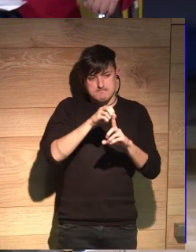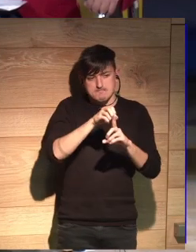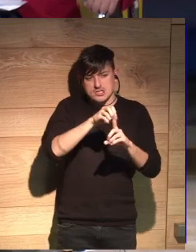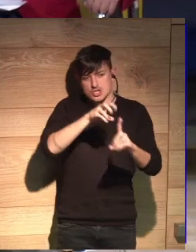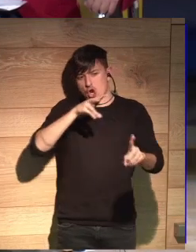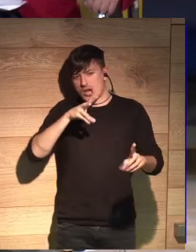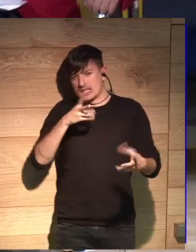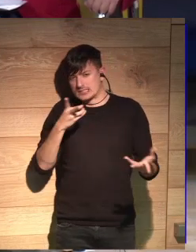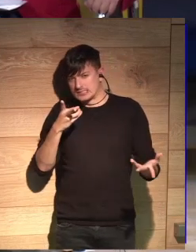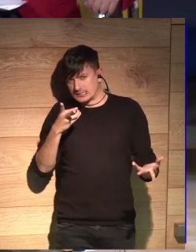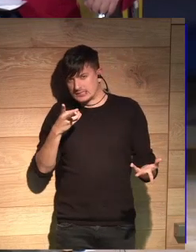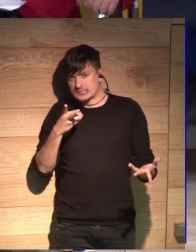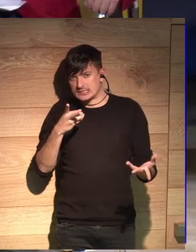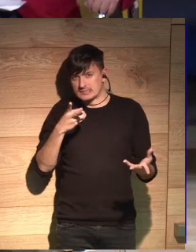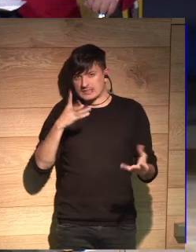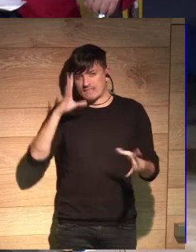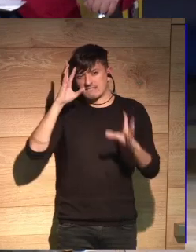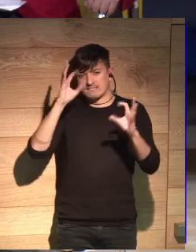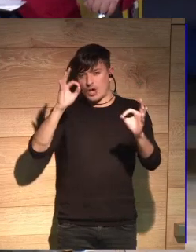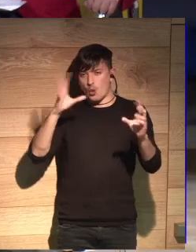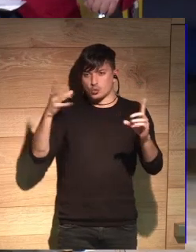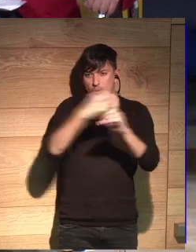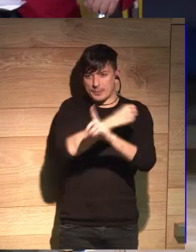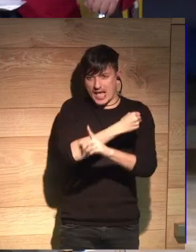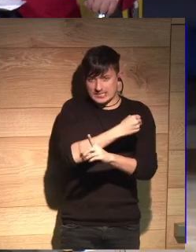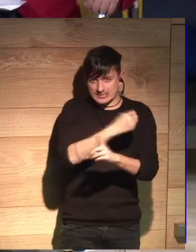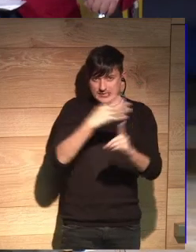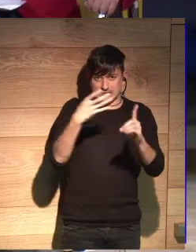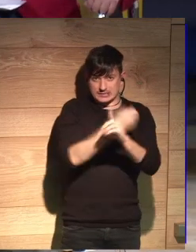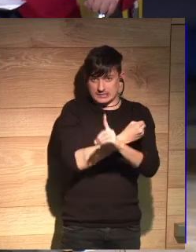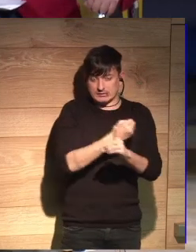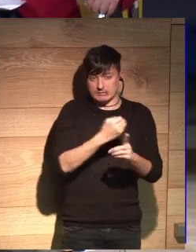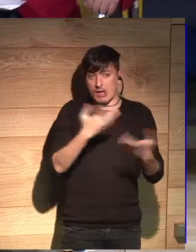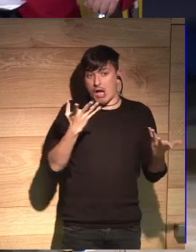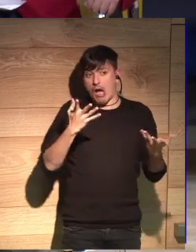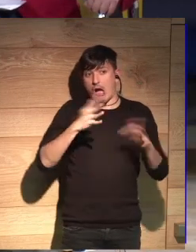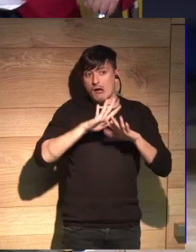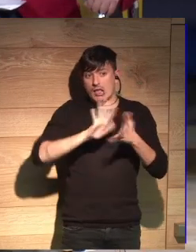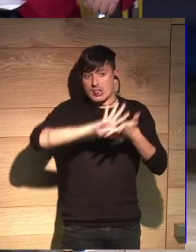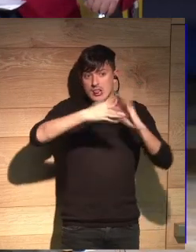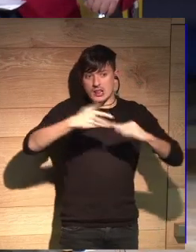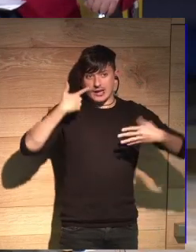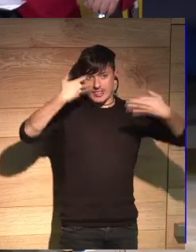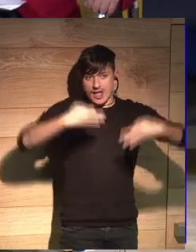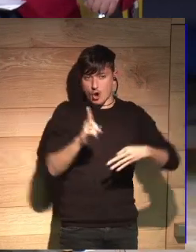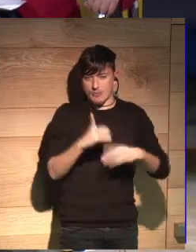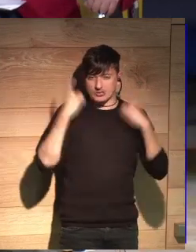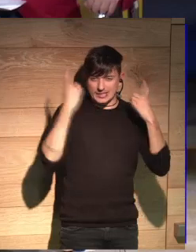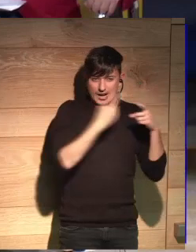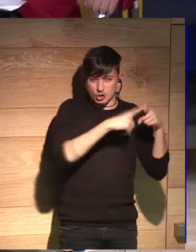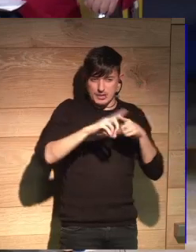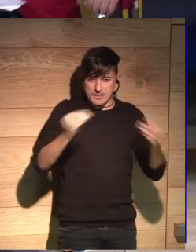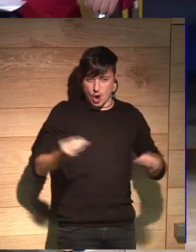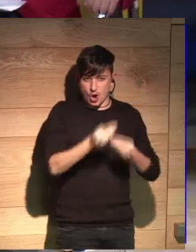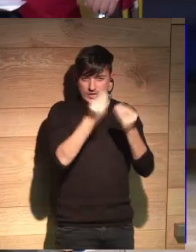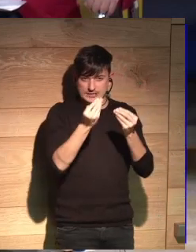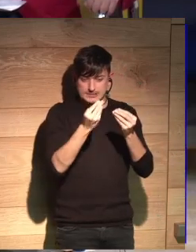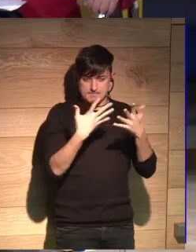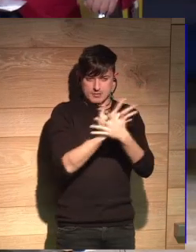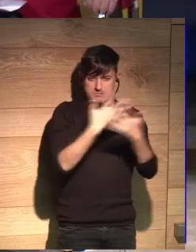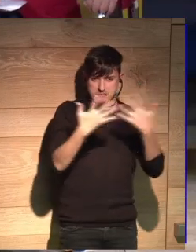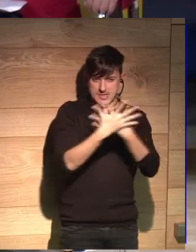I'm not going to end up in utopia, but I might make things better. I think it's actually important to have this mixture. The magical thinking